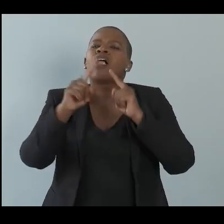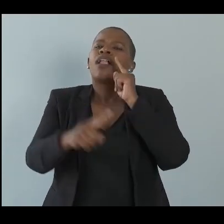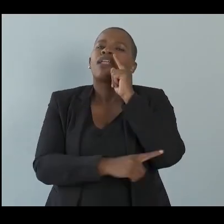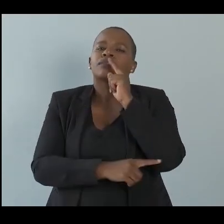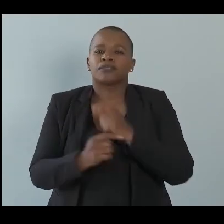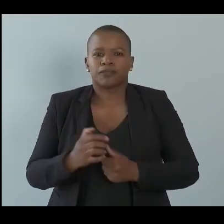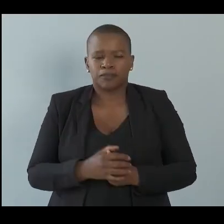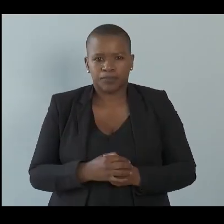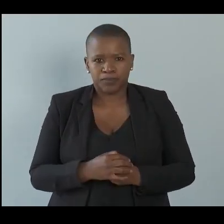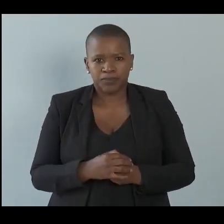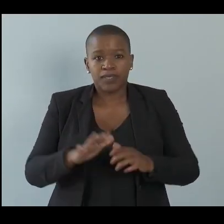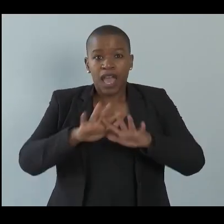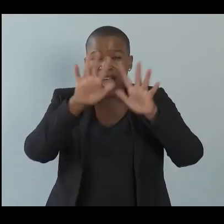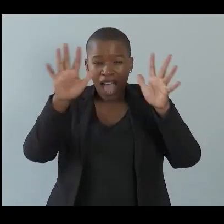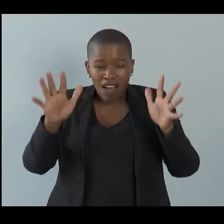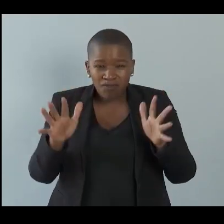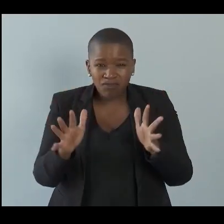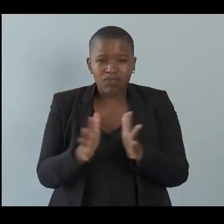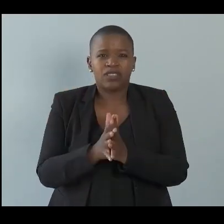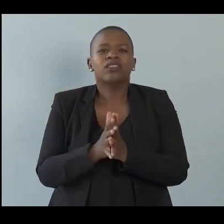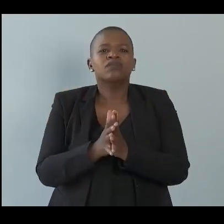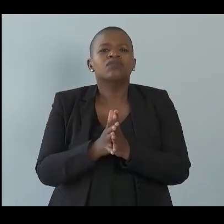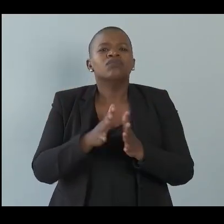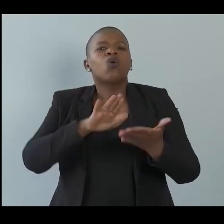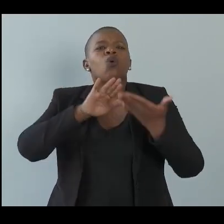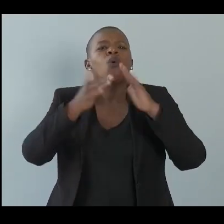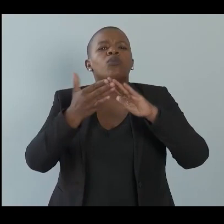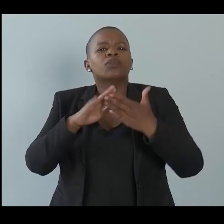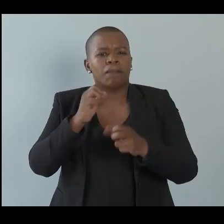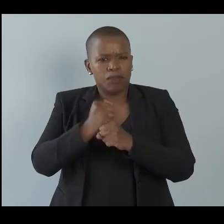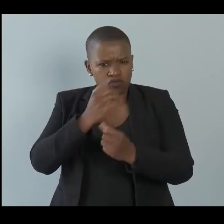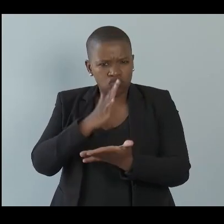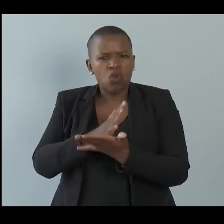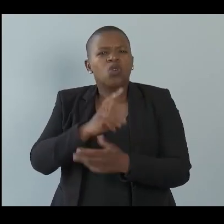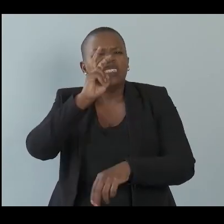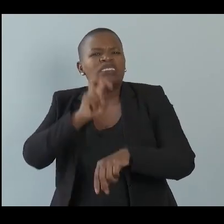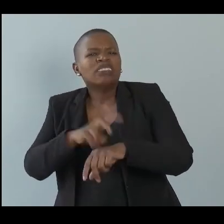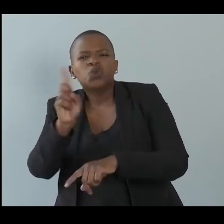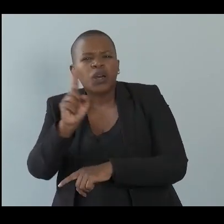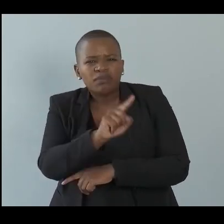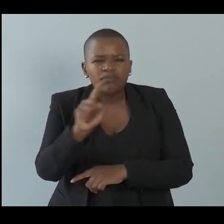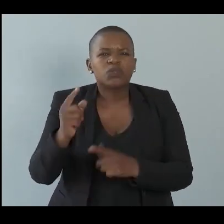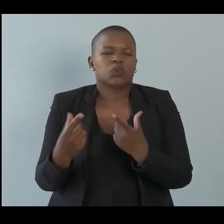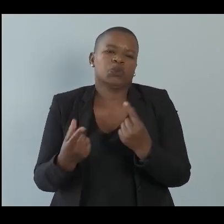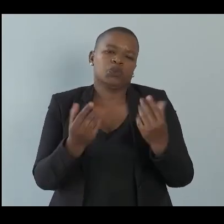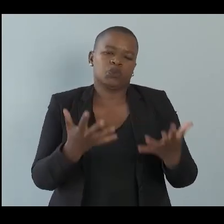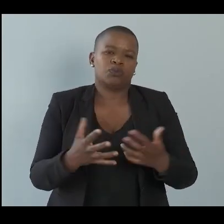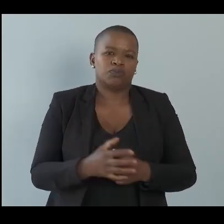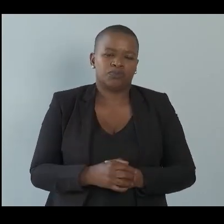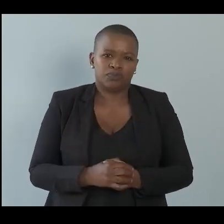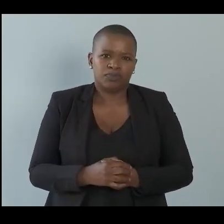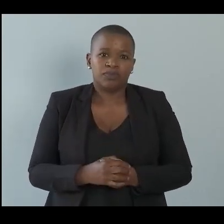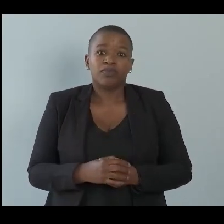be done responsibly for our environment and our communities while adhering to the highest levels of government. Focusing on customer